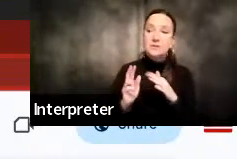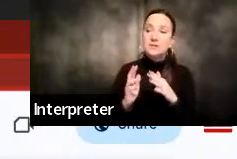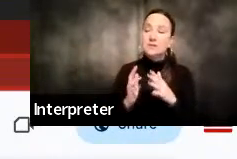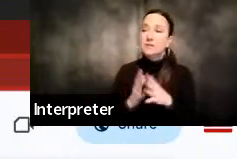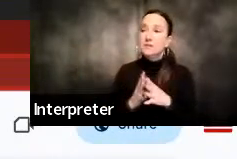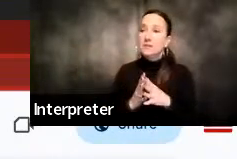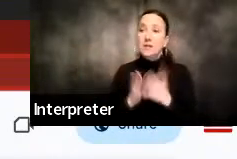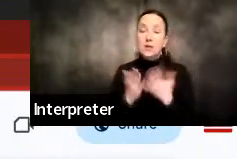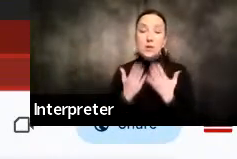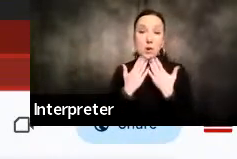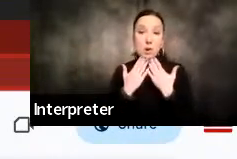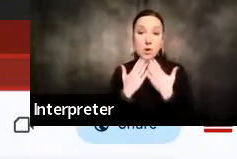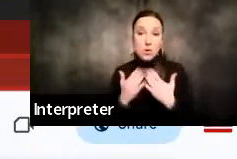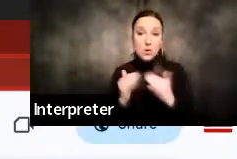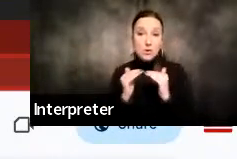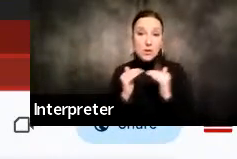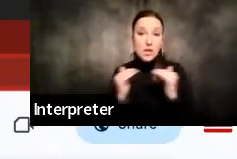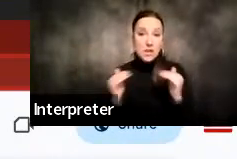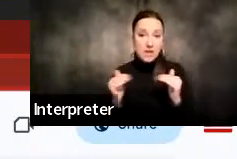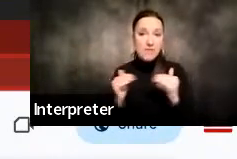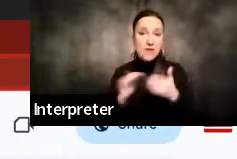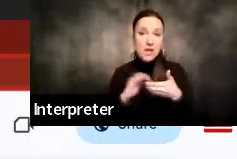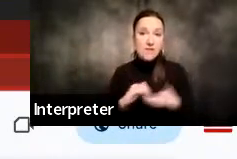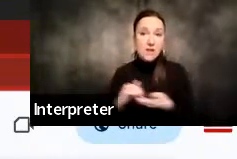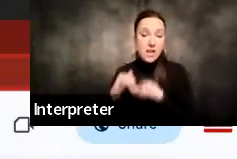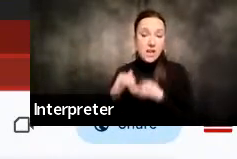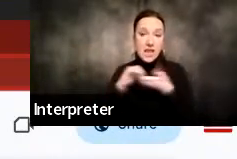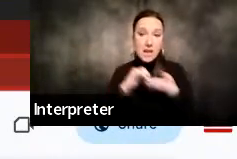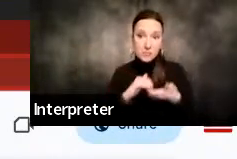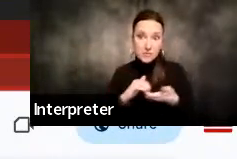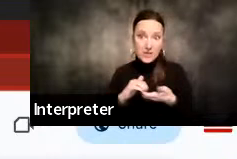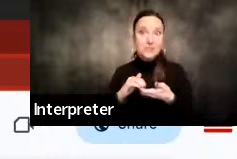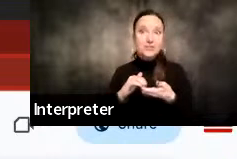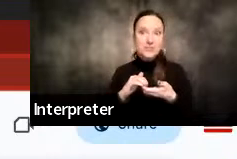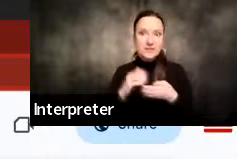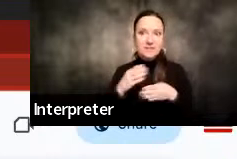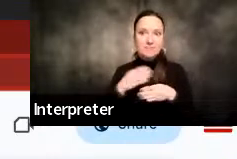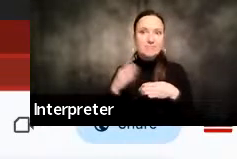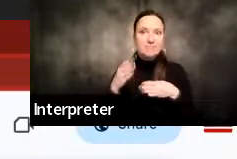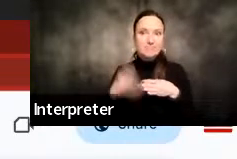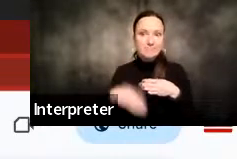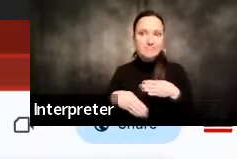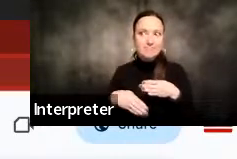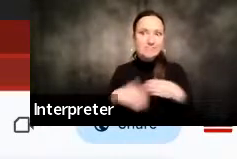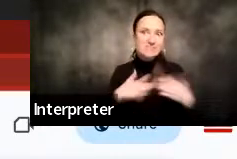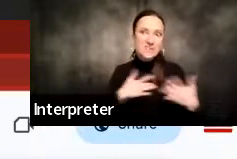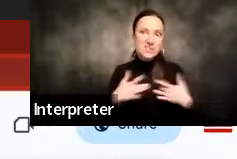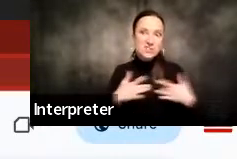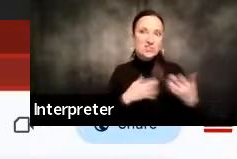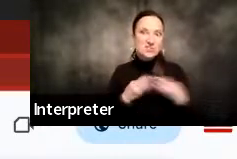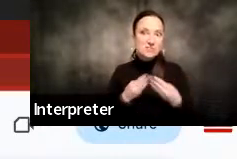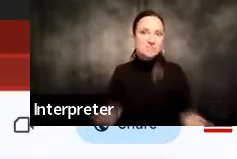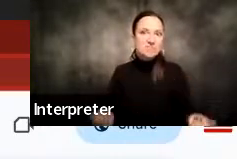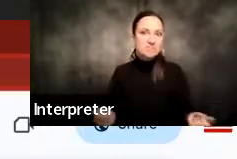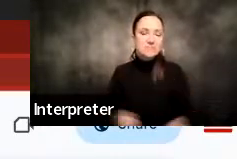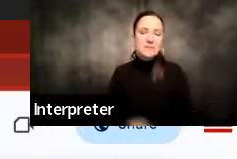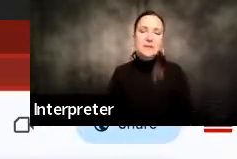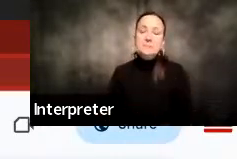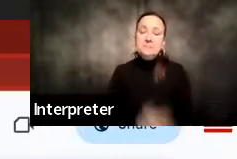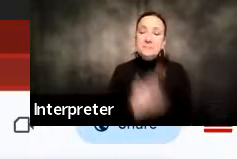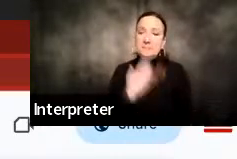a good level of collaboration that actually results in my concerns being resolved. Thank you